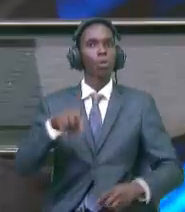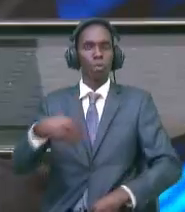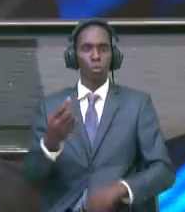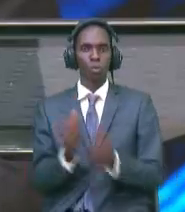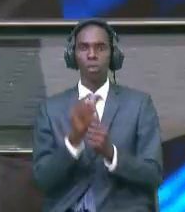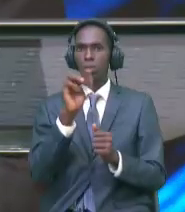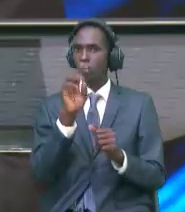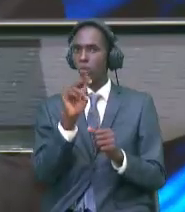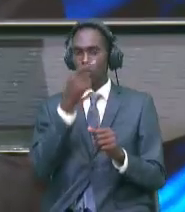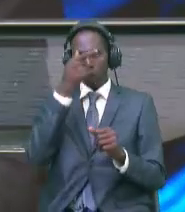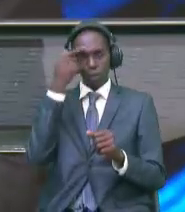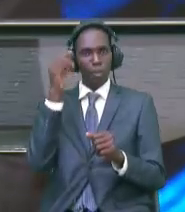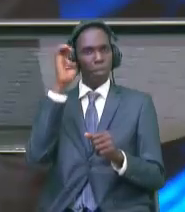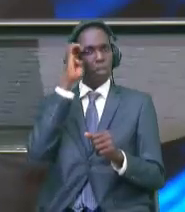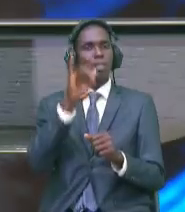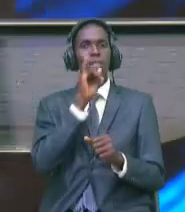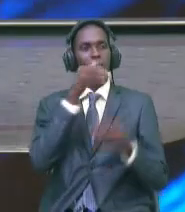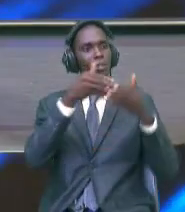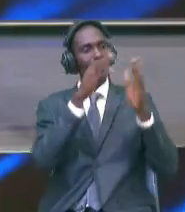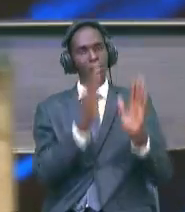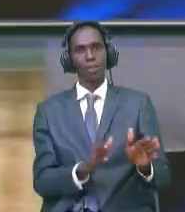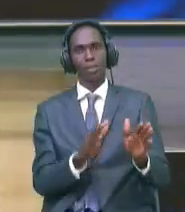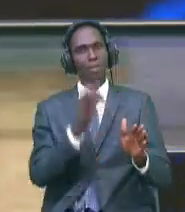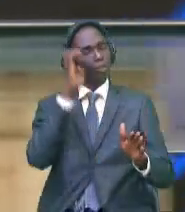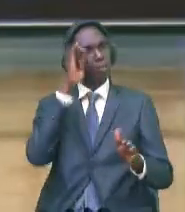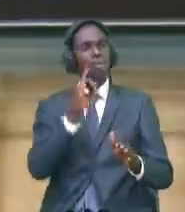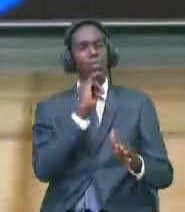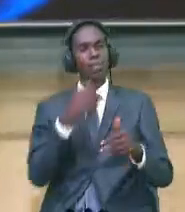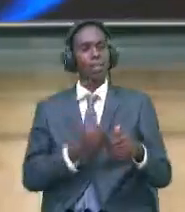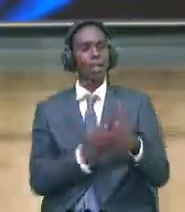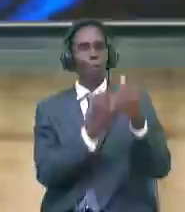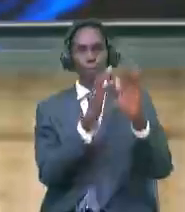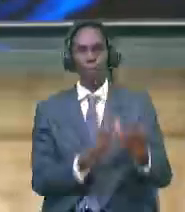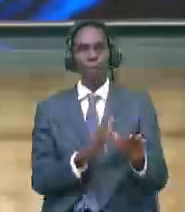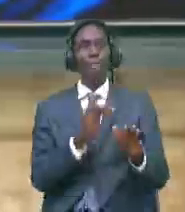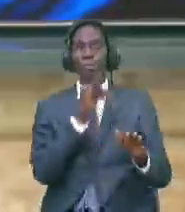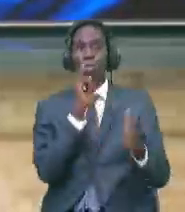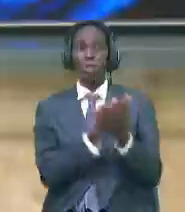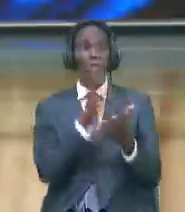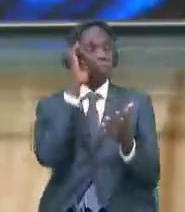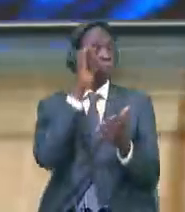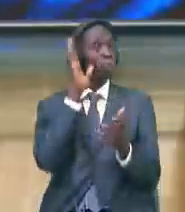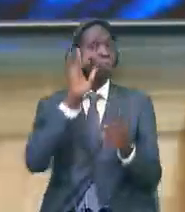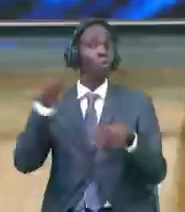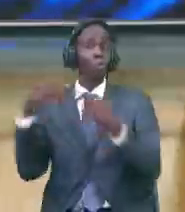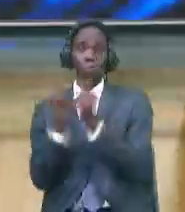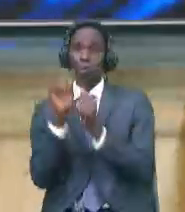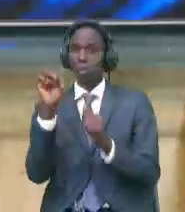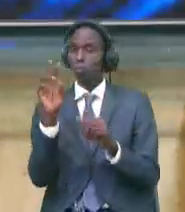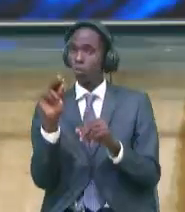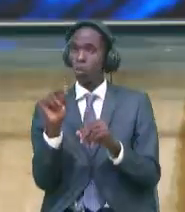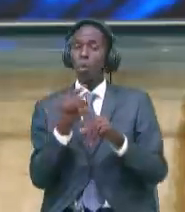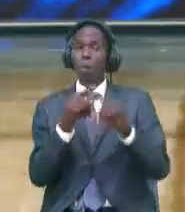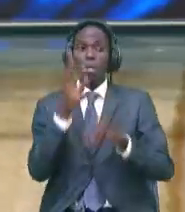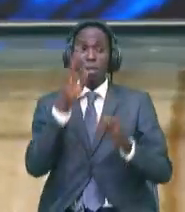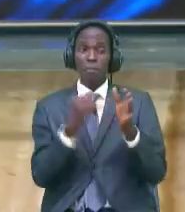apostle, because it's the leader. It's not that he will go with them. If it's necessary for him to go, then